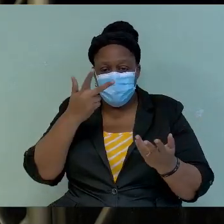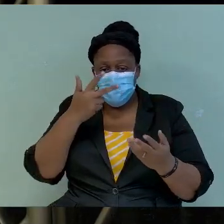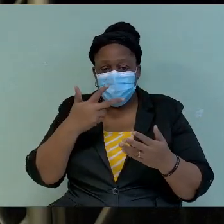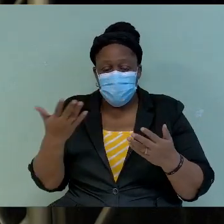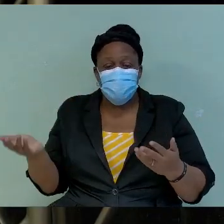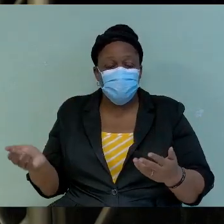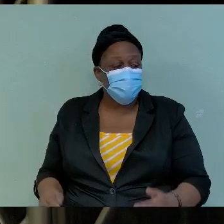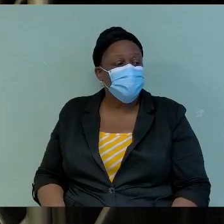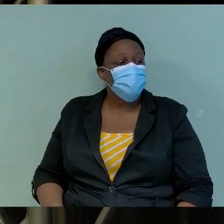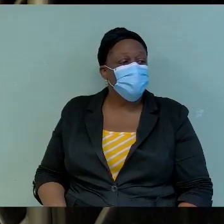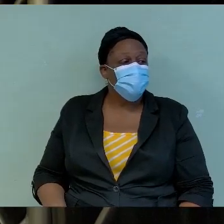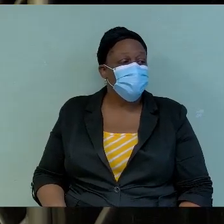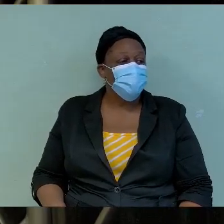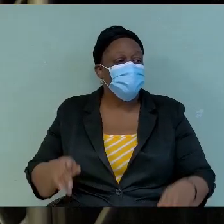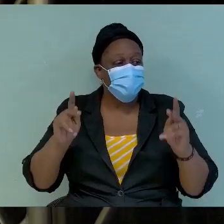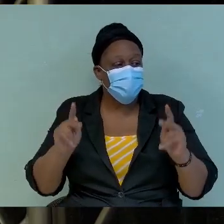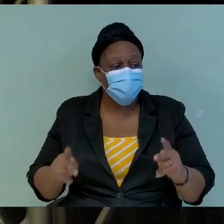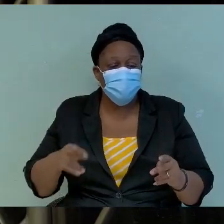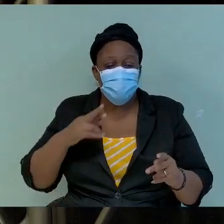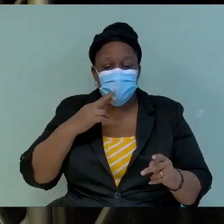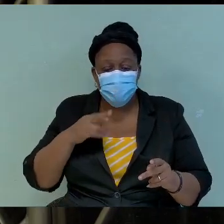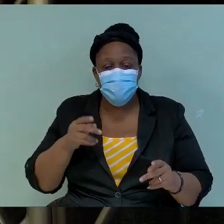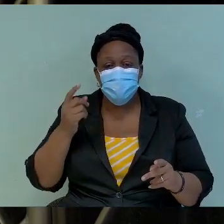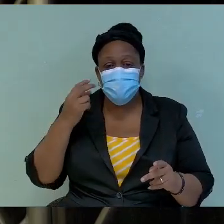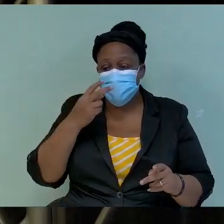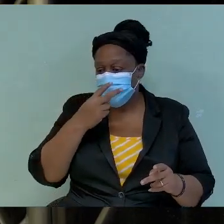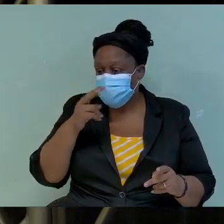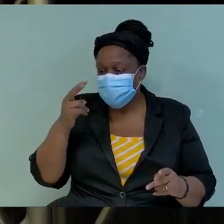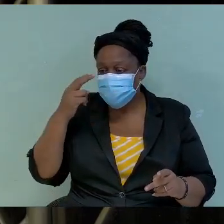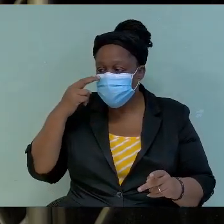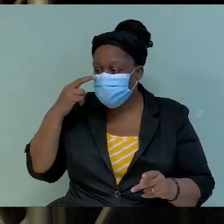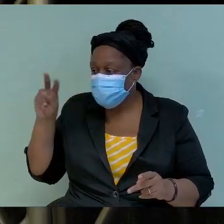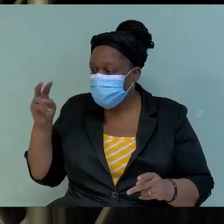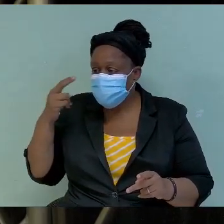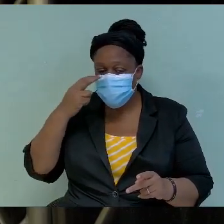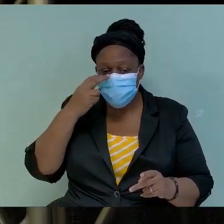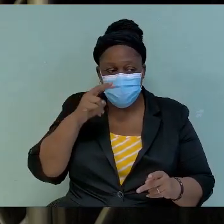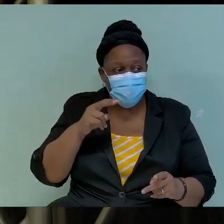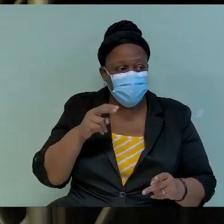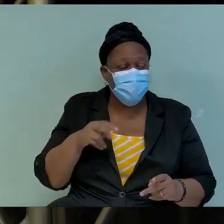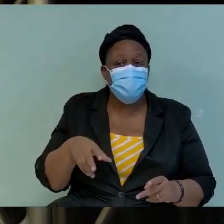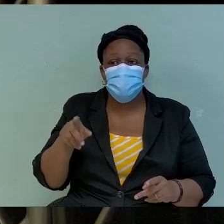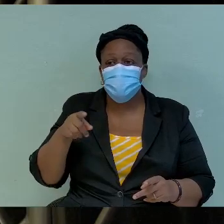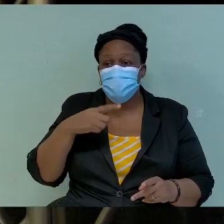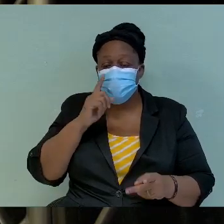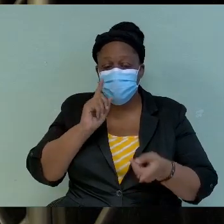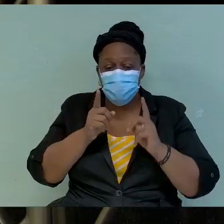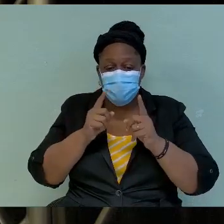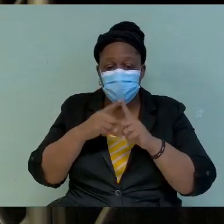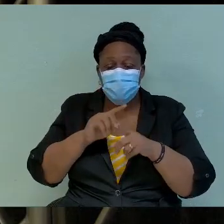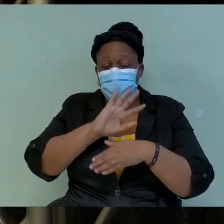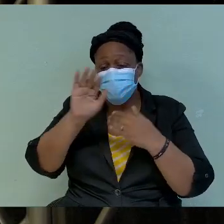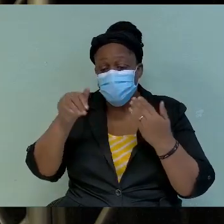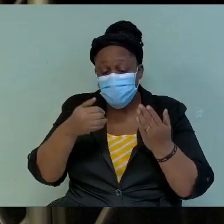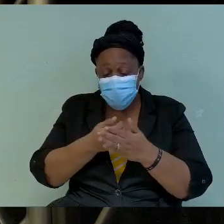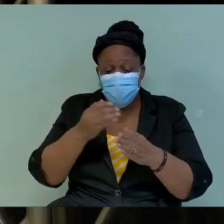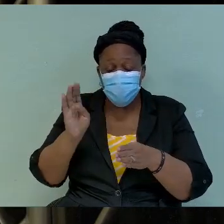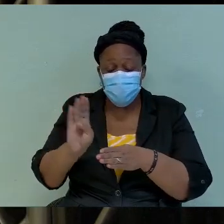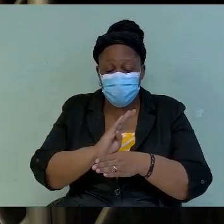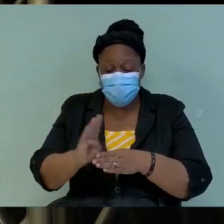before, and I'm speaking directly to all business owners and other institutions and